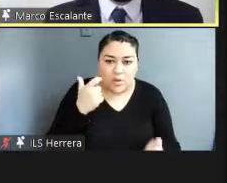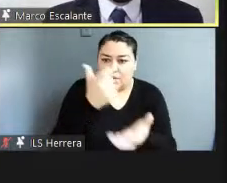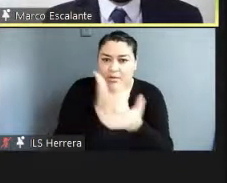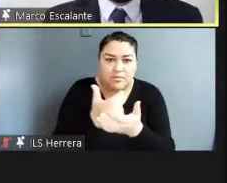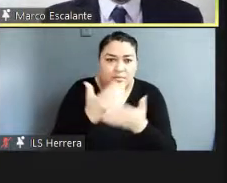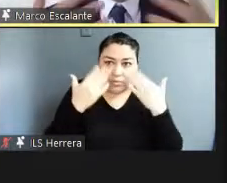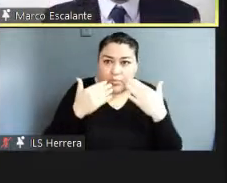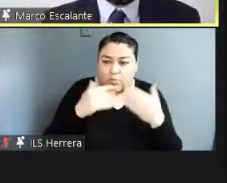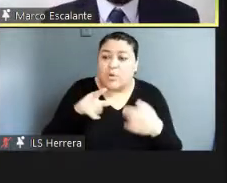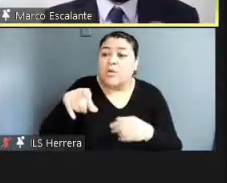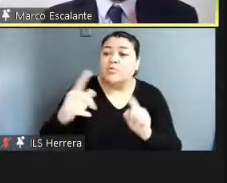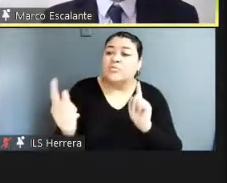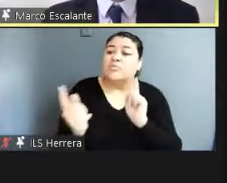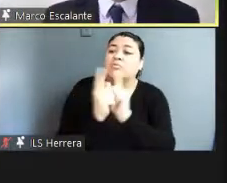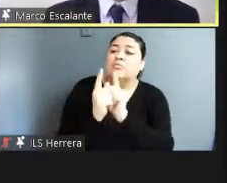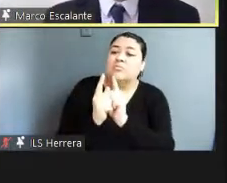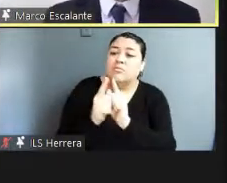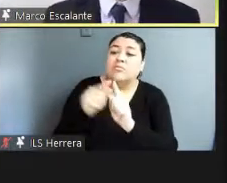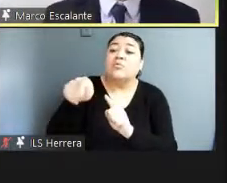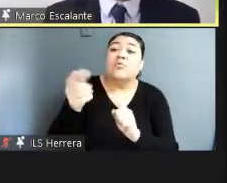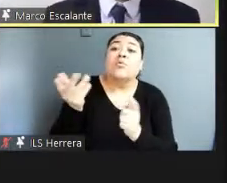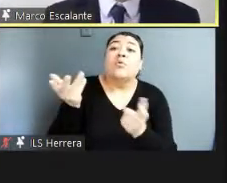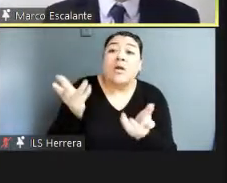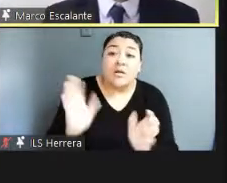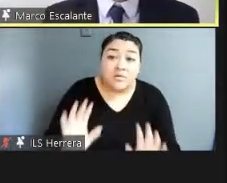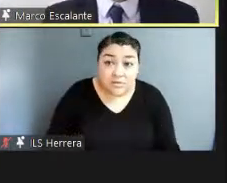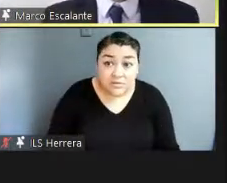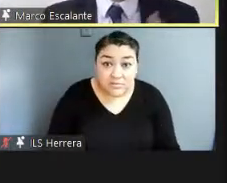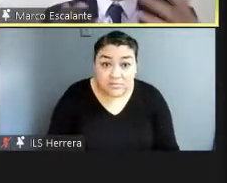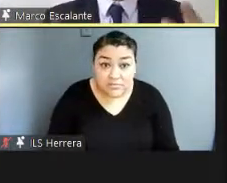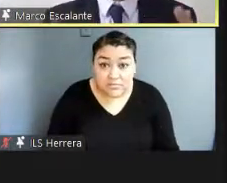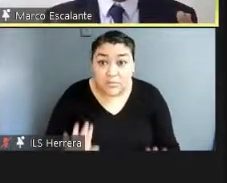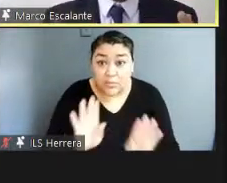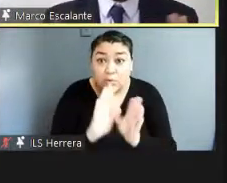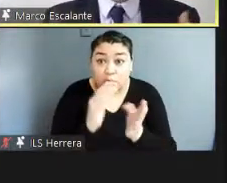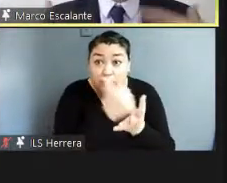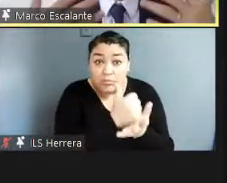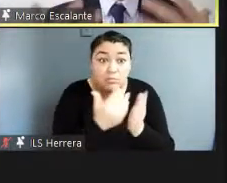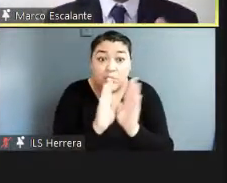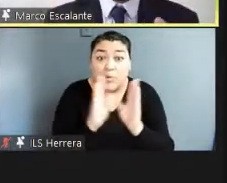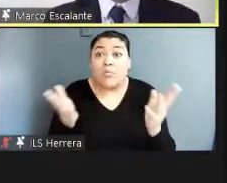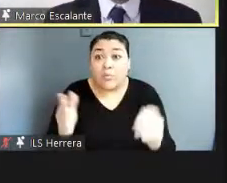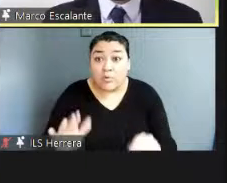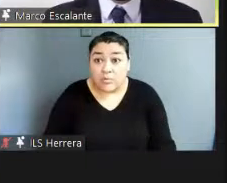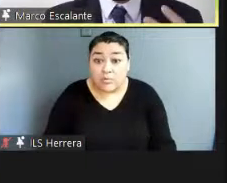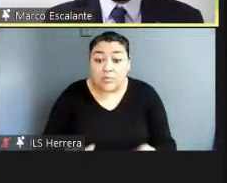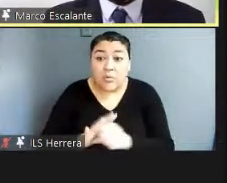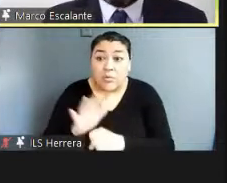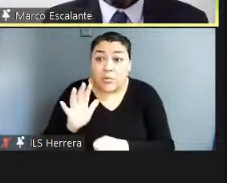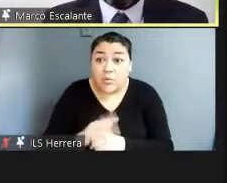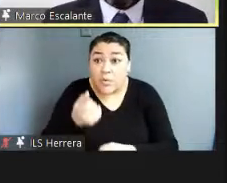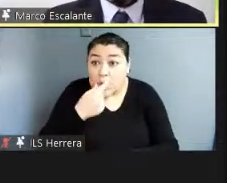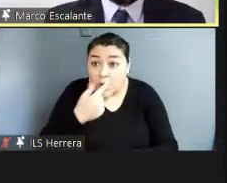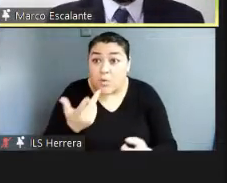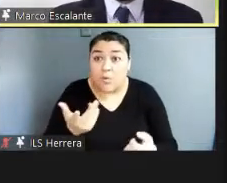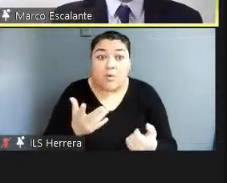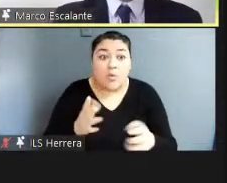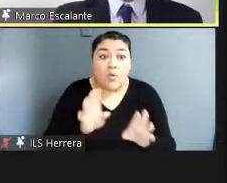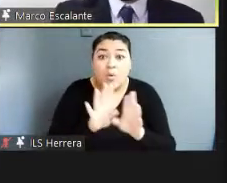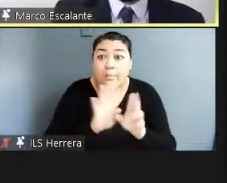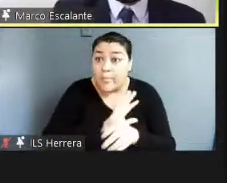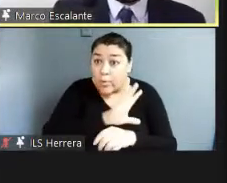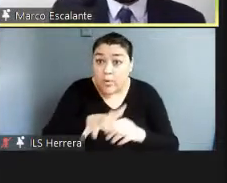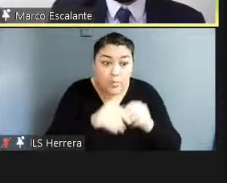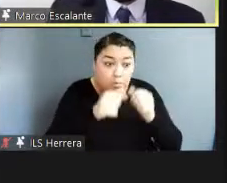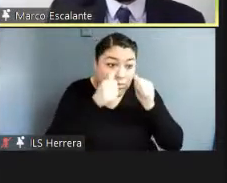that can't afford to pay for the medications. What are you doing? What will you do to solve that patient's problem? How